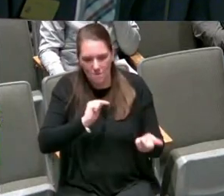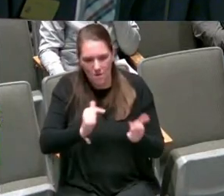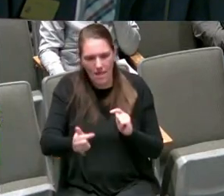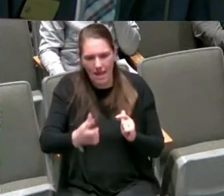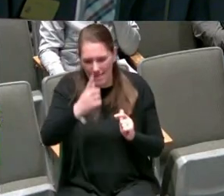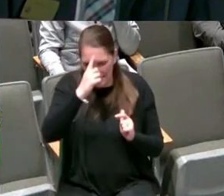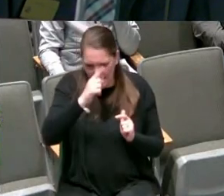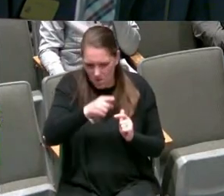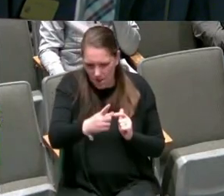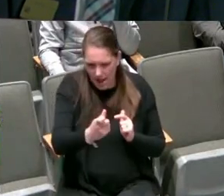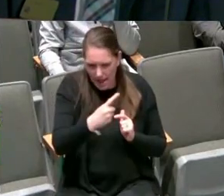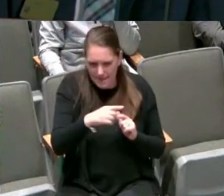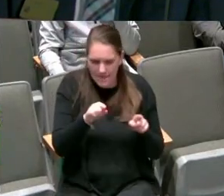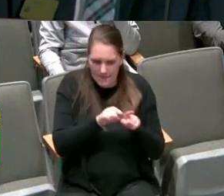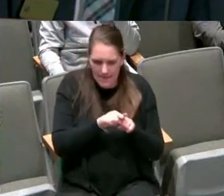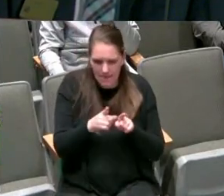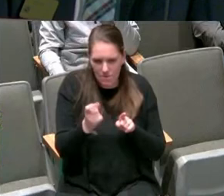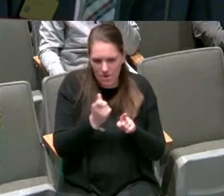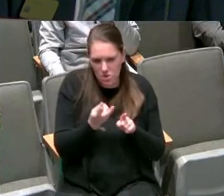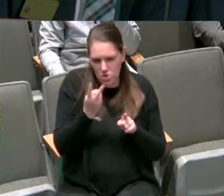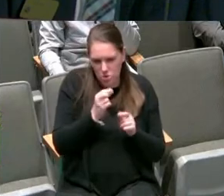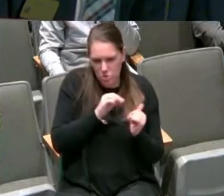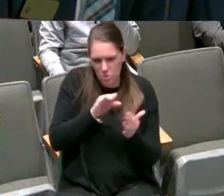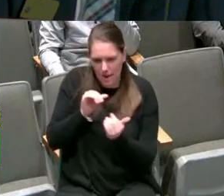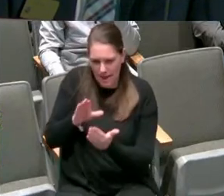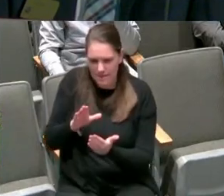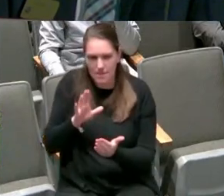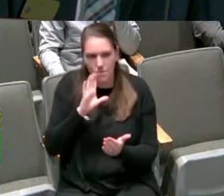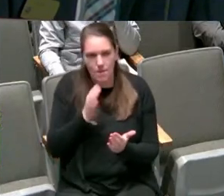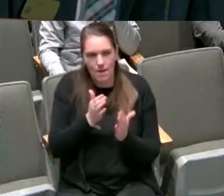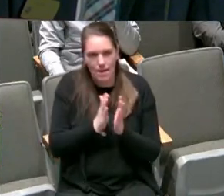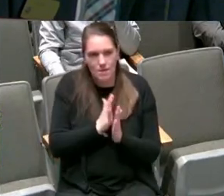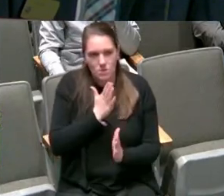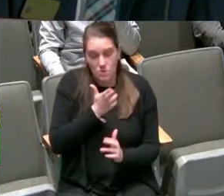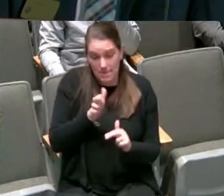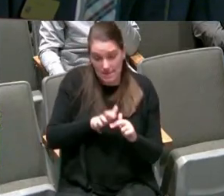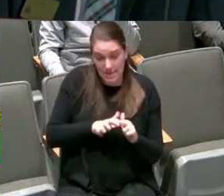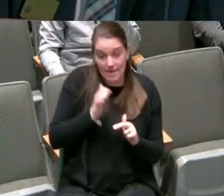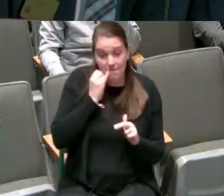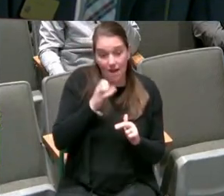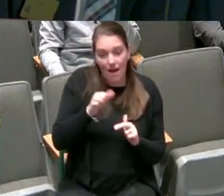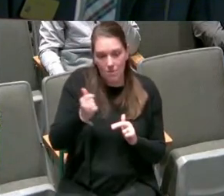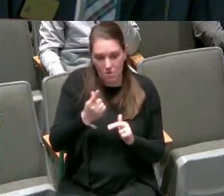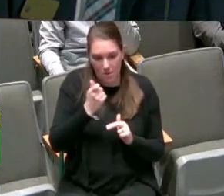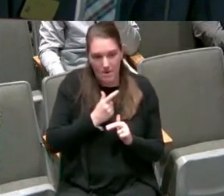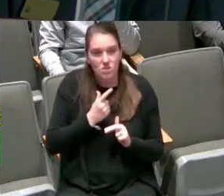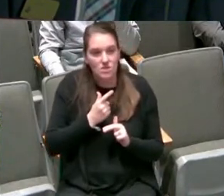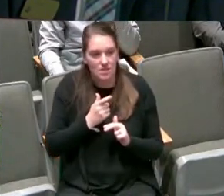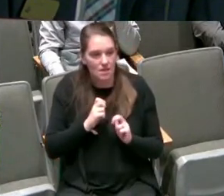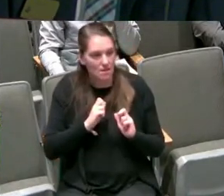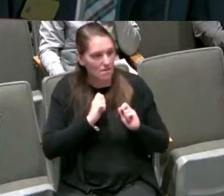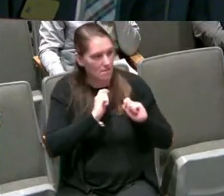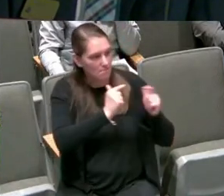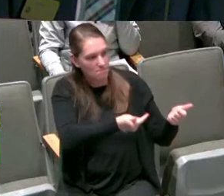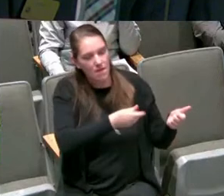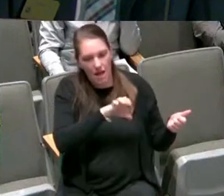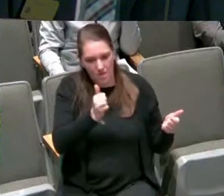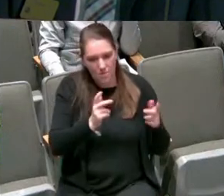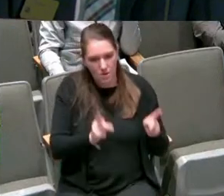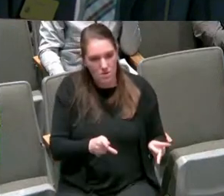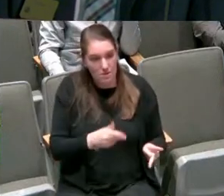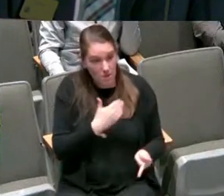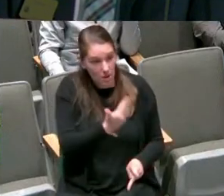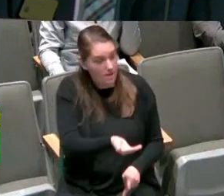you asked the same question sort of two different ways and so I'll ask you to take a seat and if you have another question Let's uh let's move